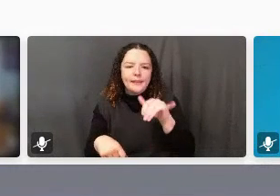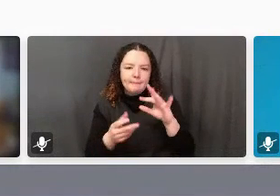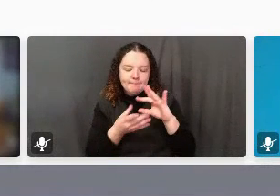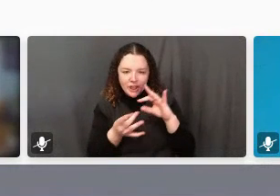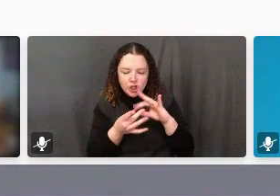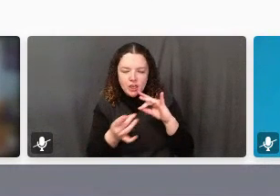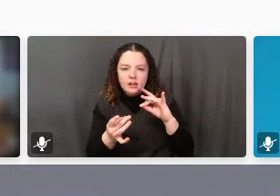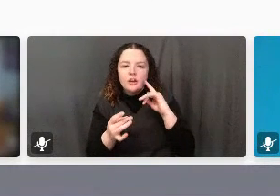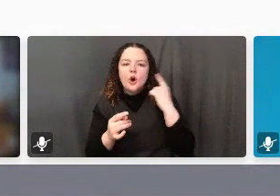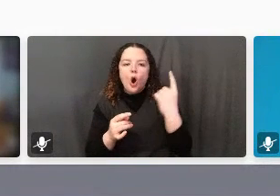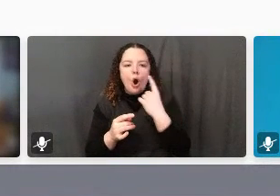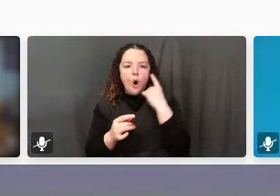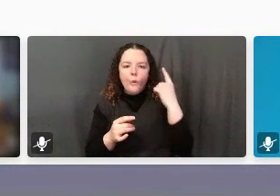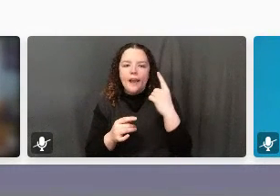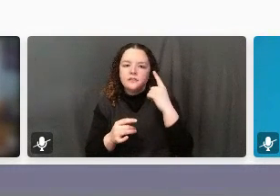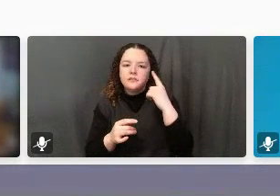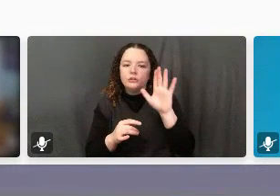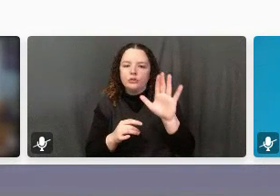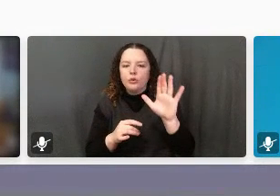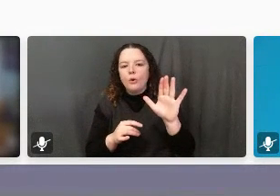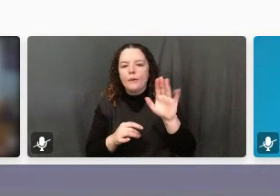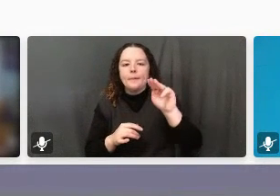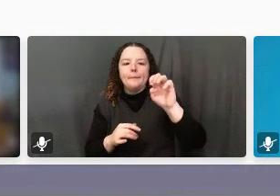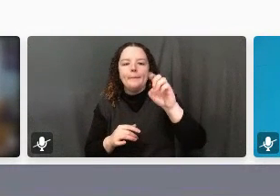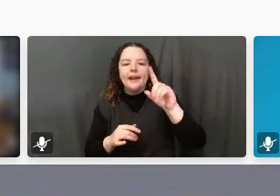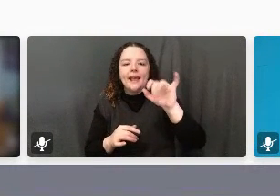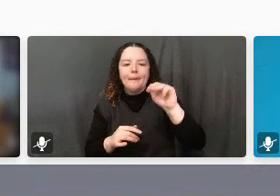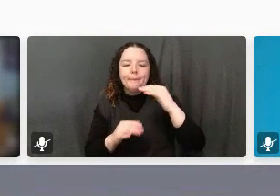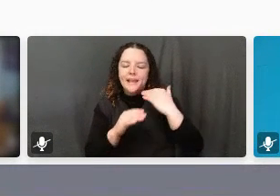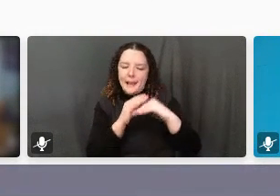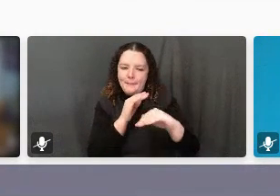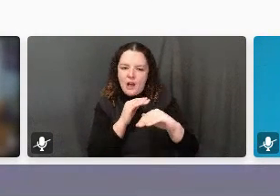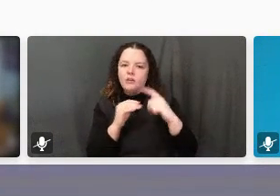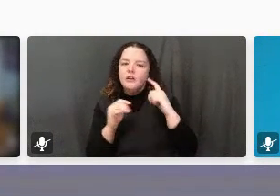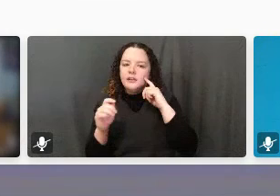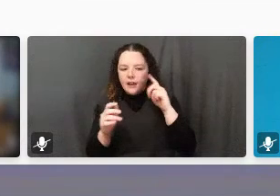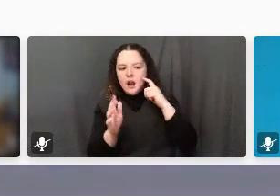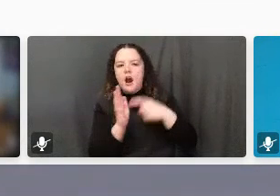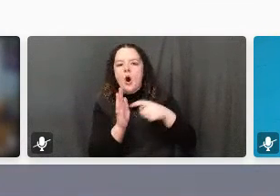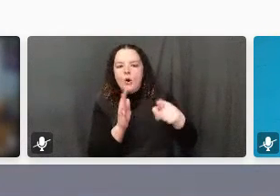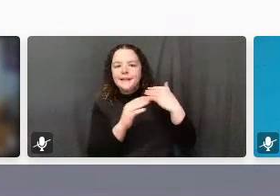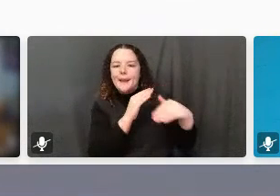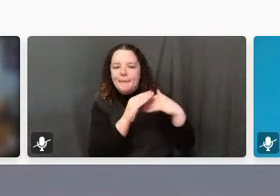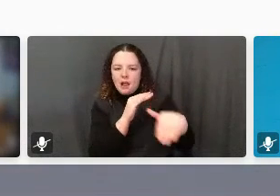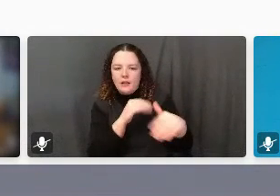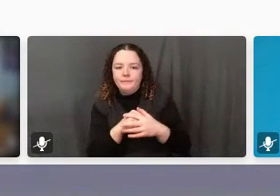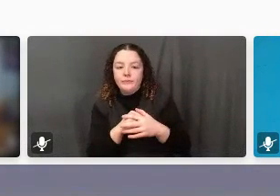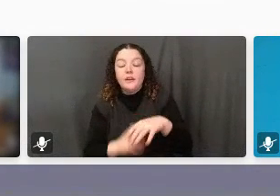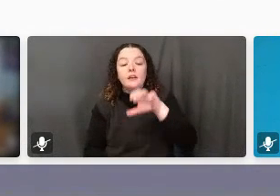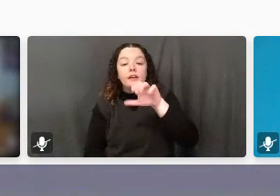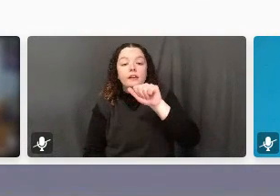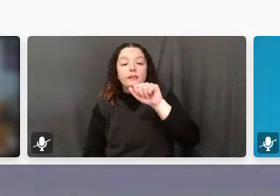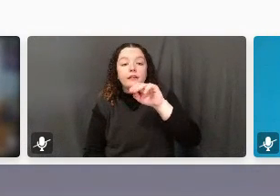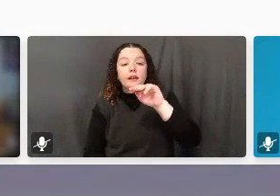keep your medium as email. So any analytics tool can tell this was from an email effort. And then typically the campaign will be whatever